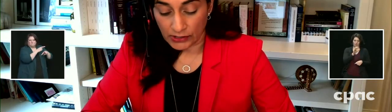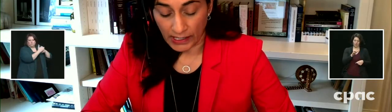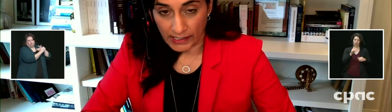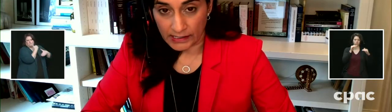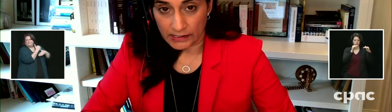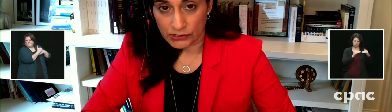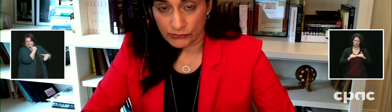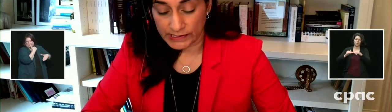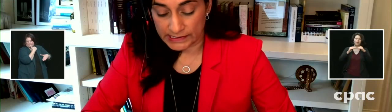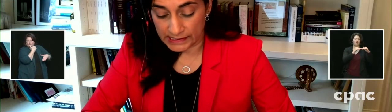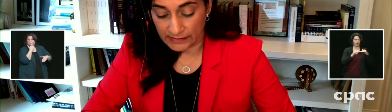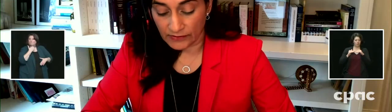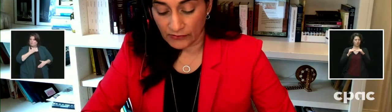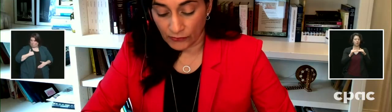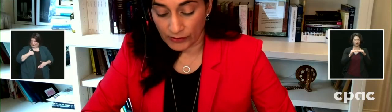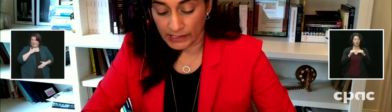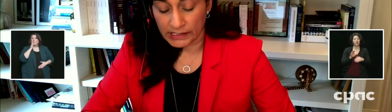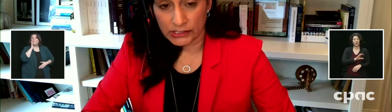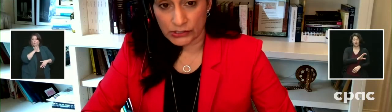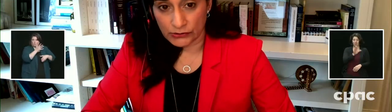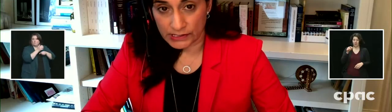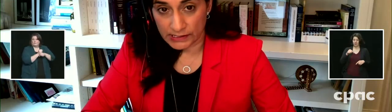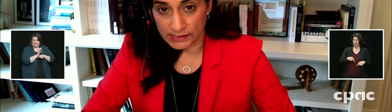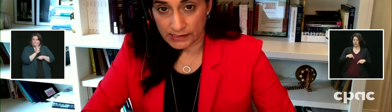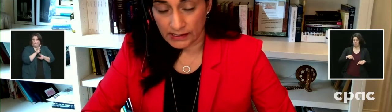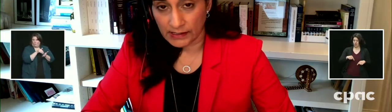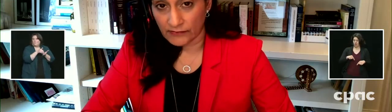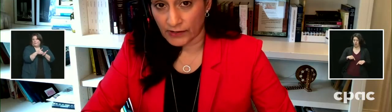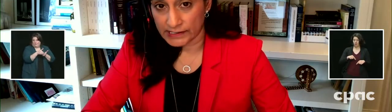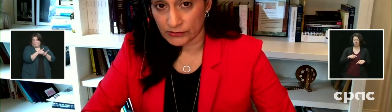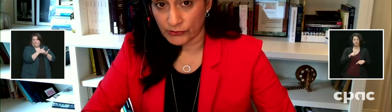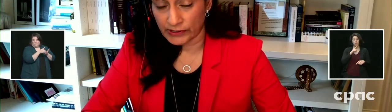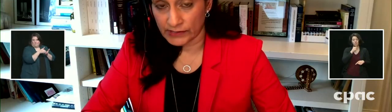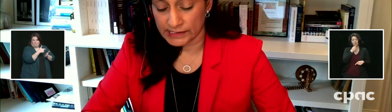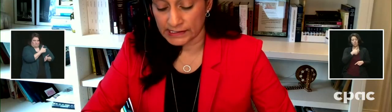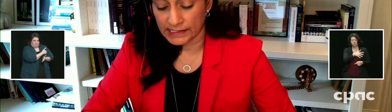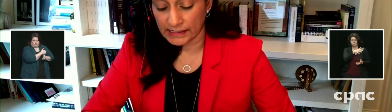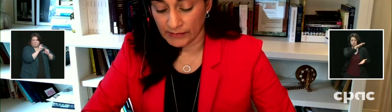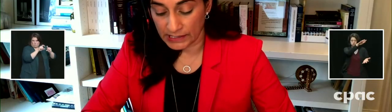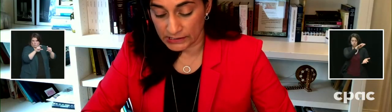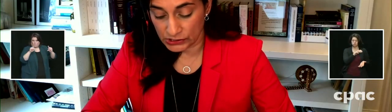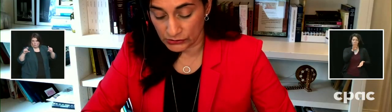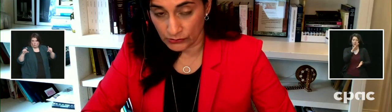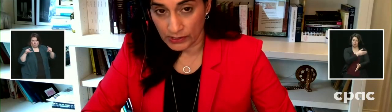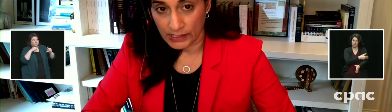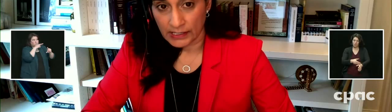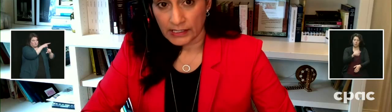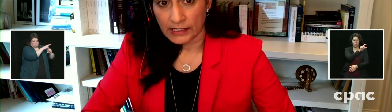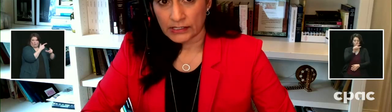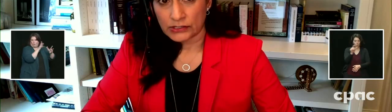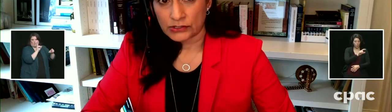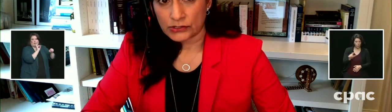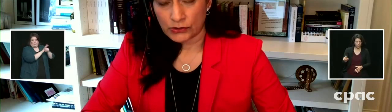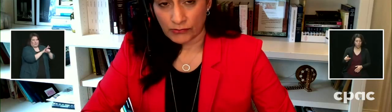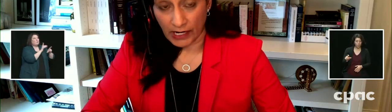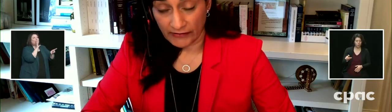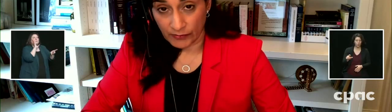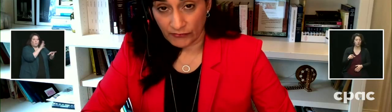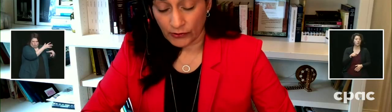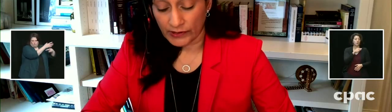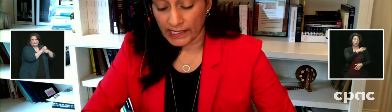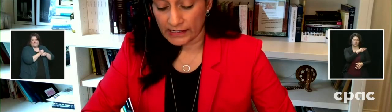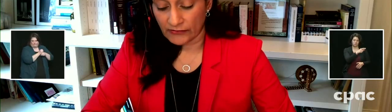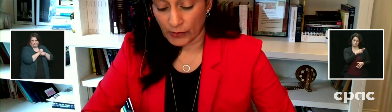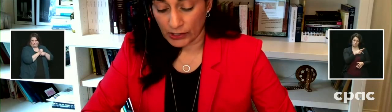remains on track to receive the 4 million doses that Pfizer previously committed to